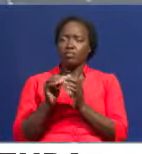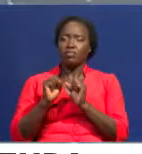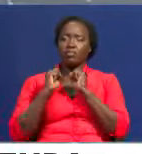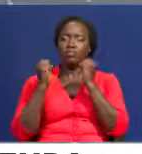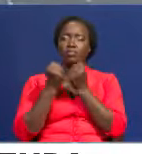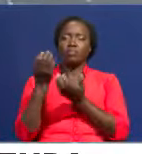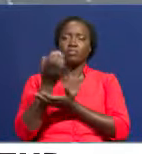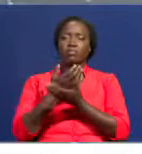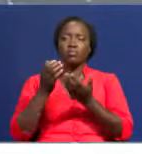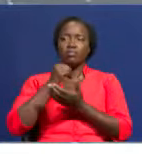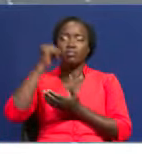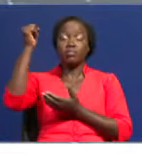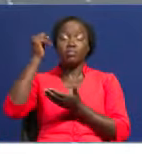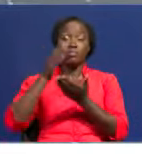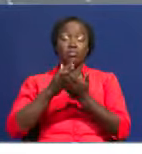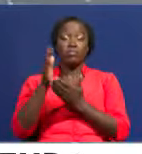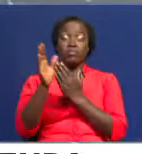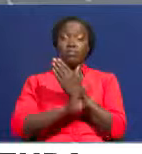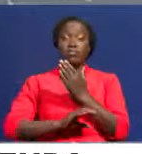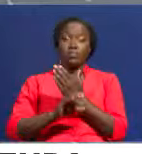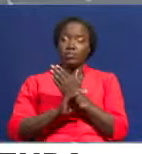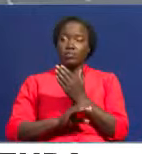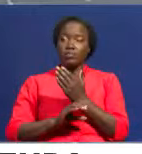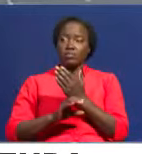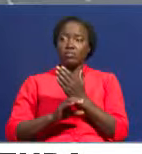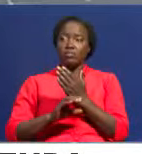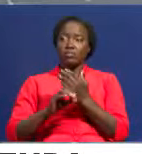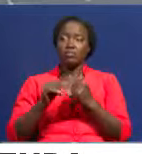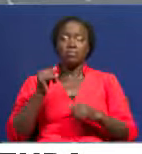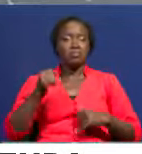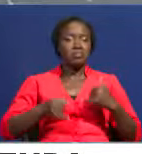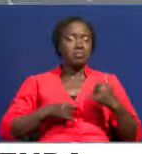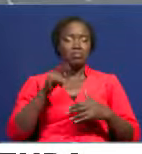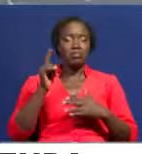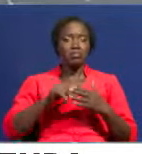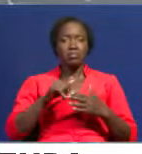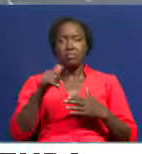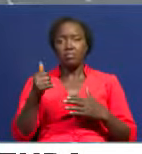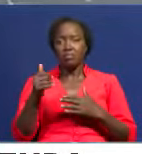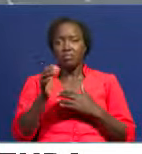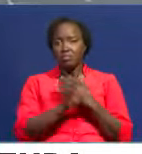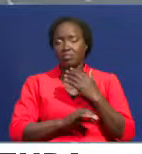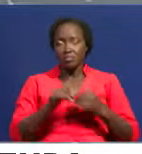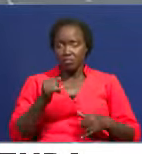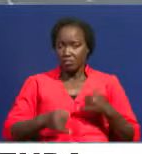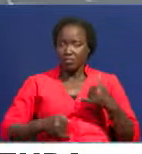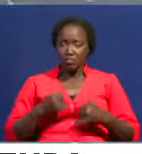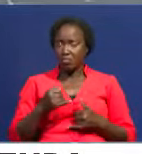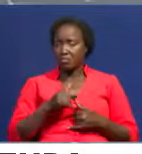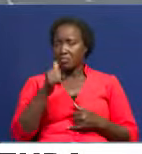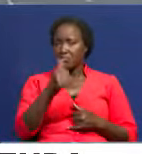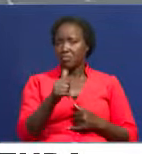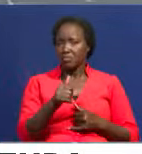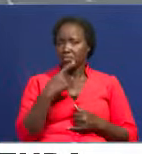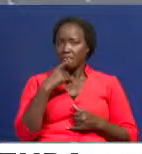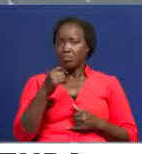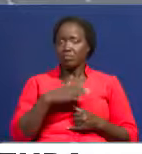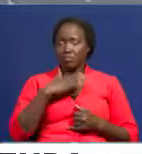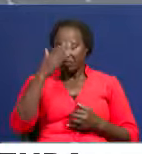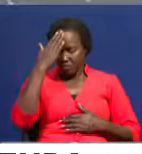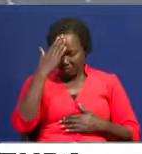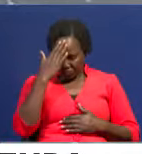socio-economic and political rights of this country. Mm-hmm. They have not been able to enjoy what the rest of the country is enjoying. And so it is my